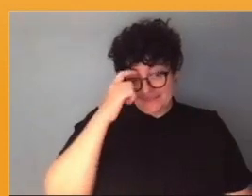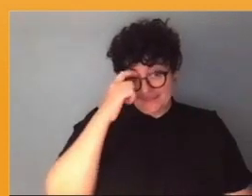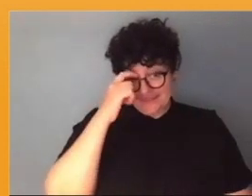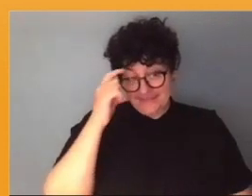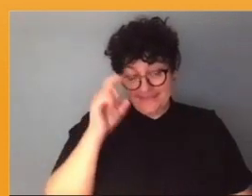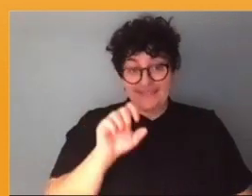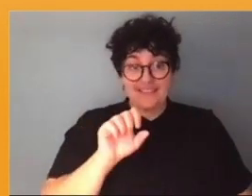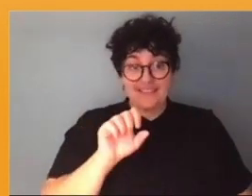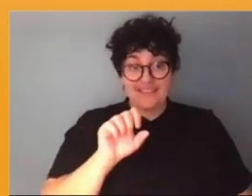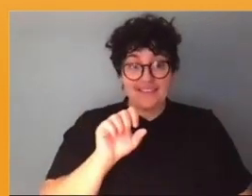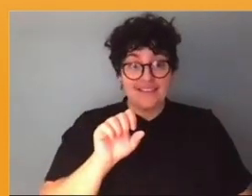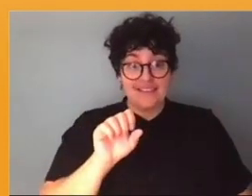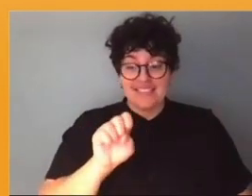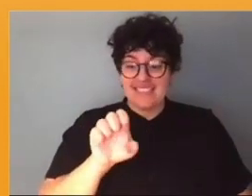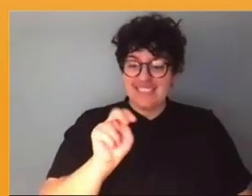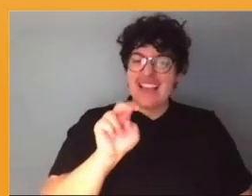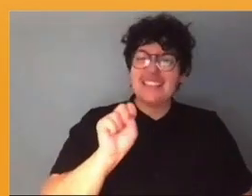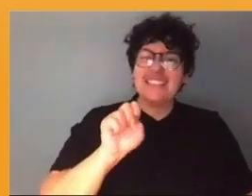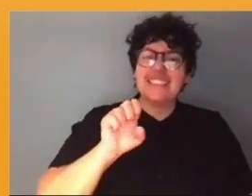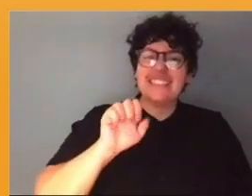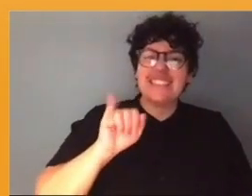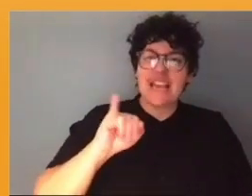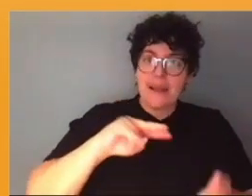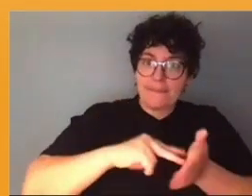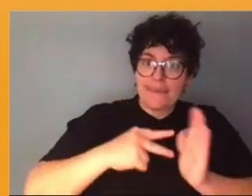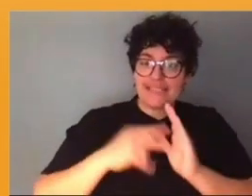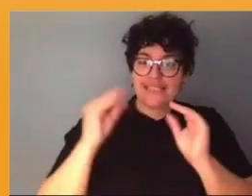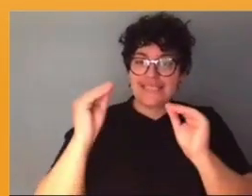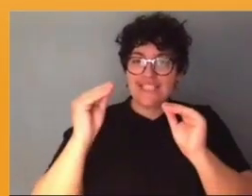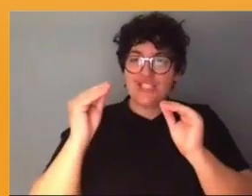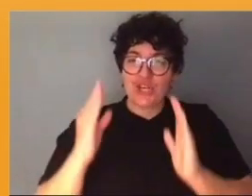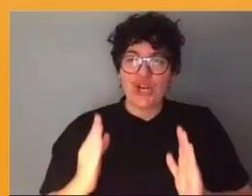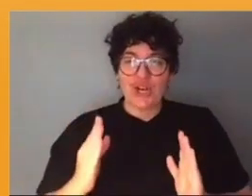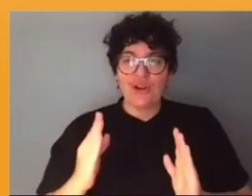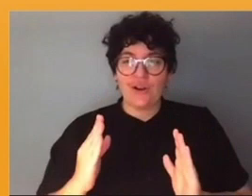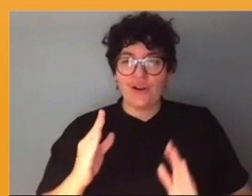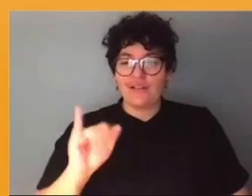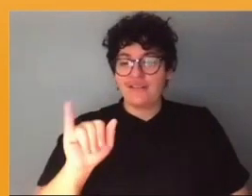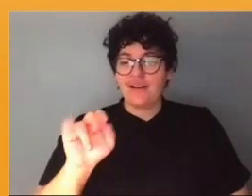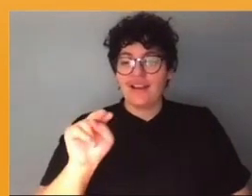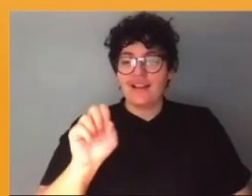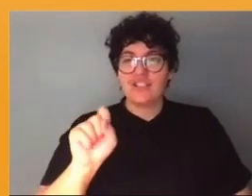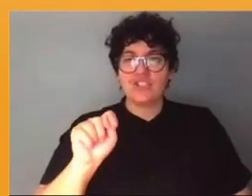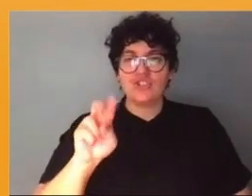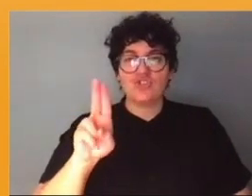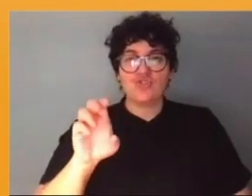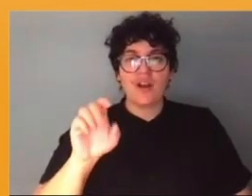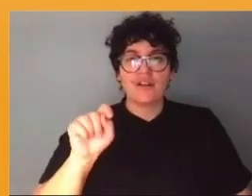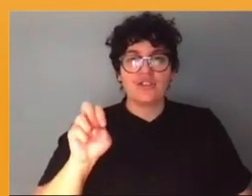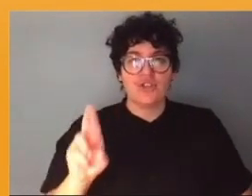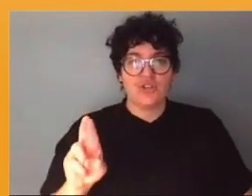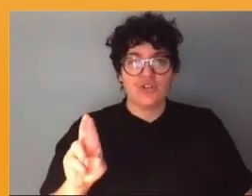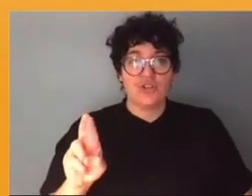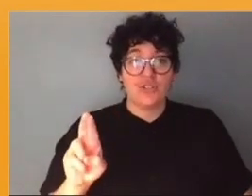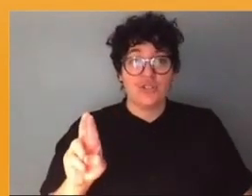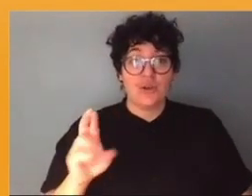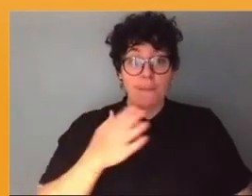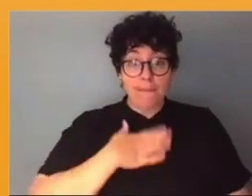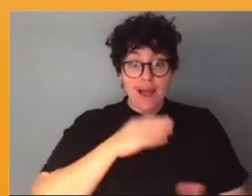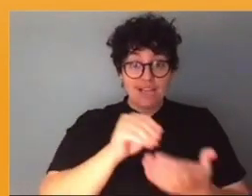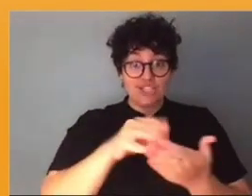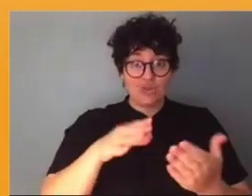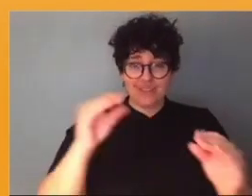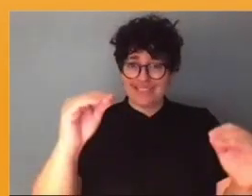S-E-N-S-E-I, a teacher, instructor. And they are the ones that's teaching me